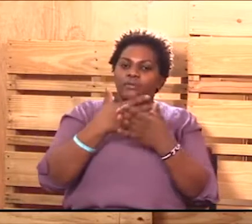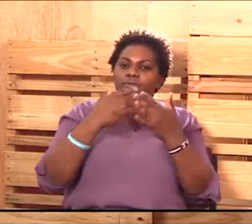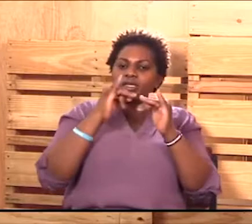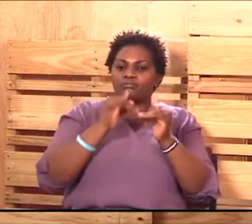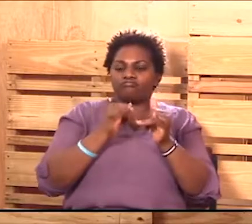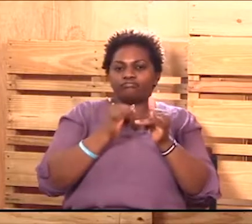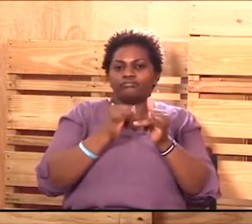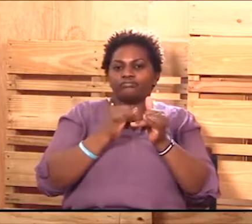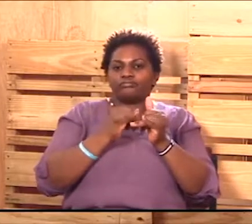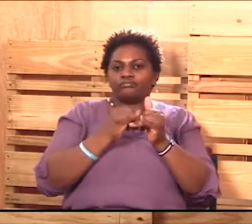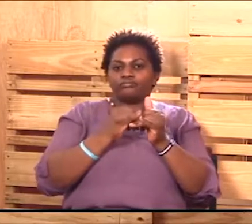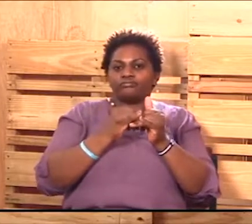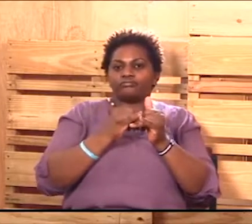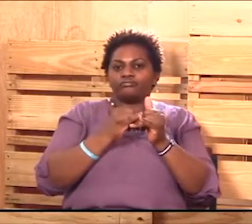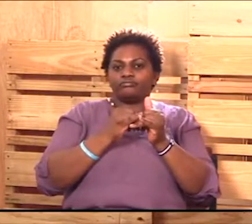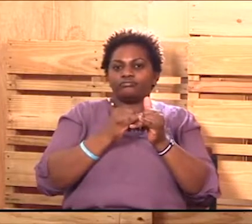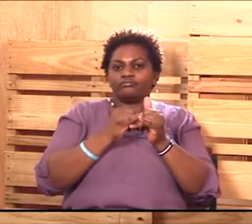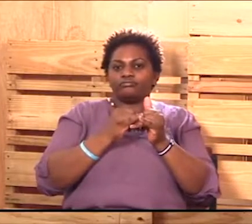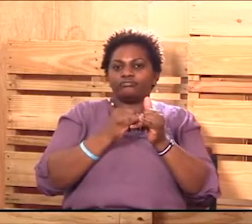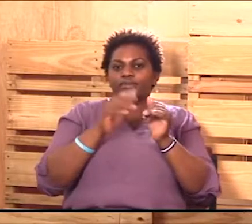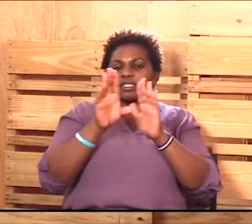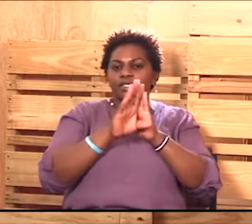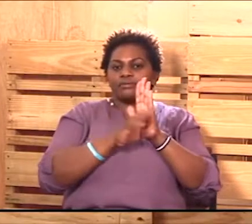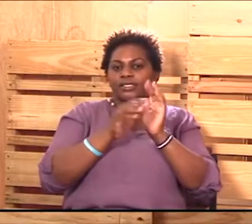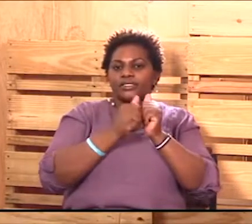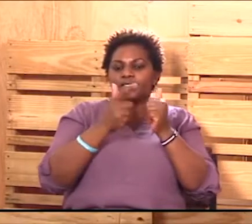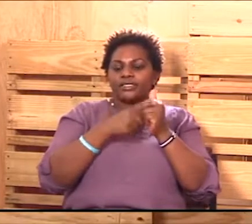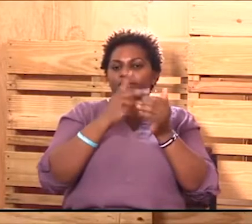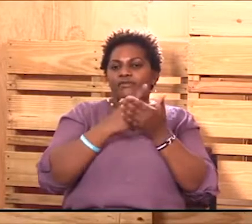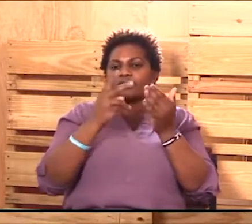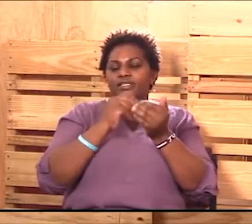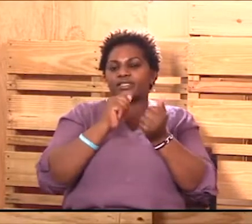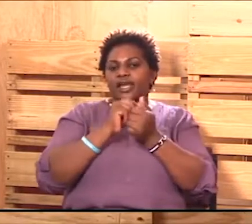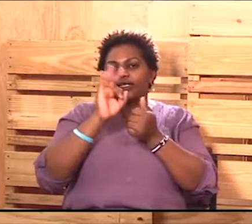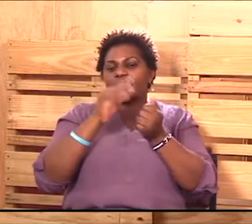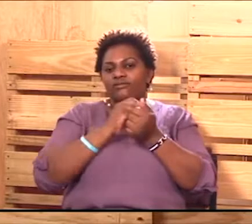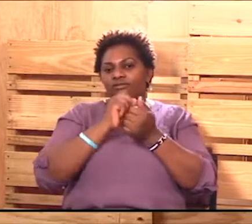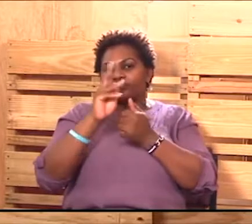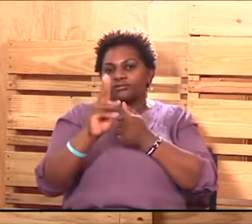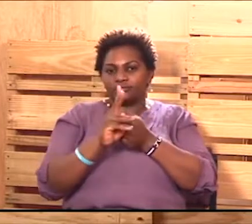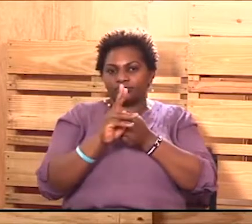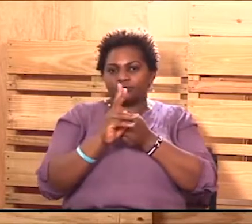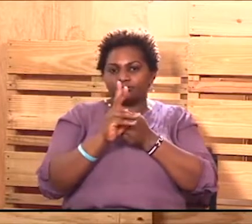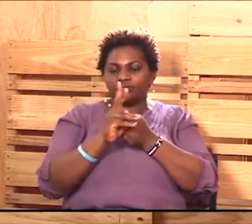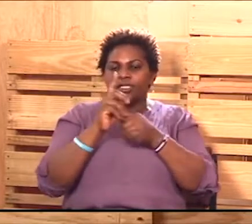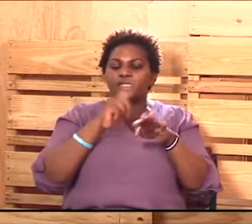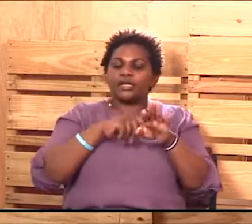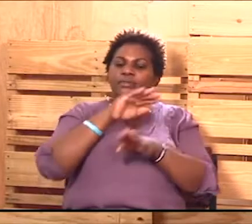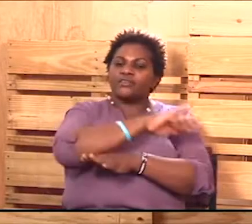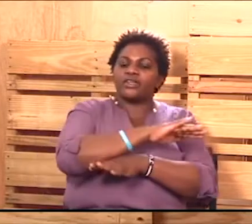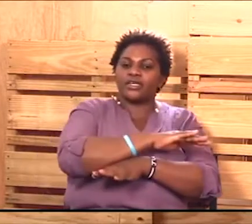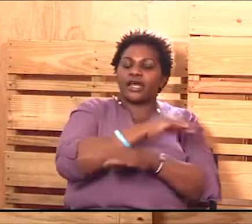fresh. You know, in chapter 16, verse 13 and 14, that evening, when evening